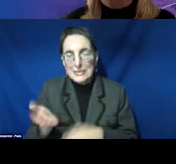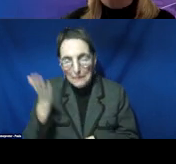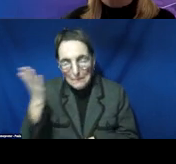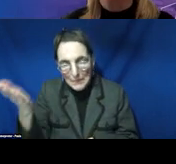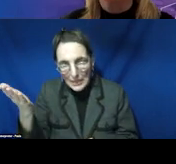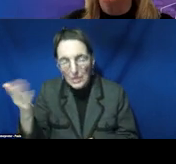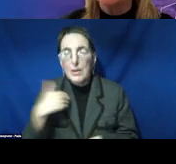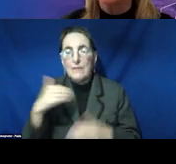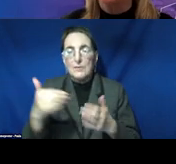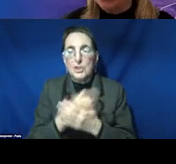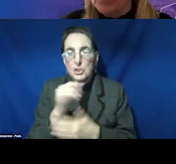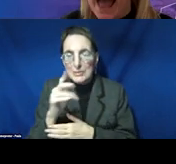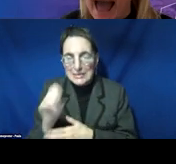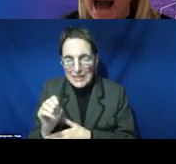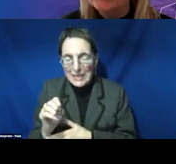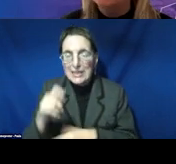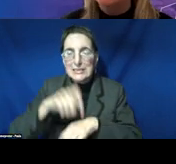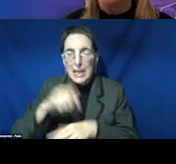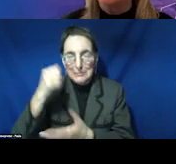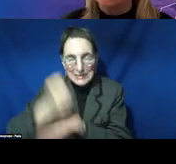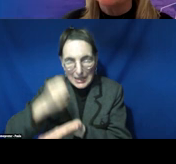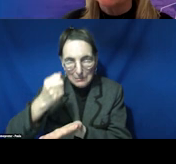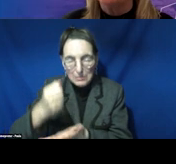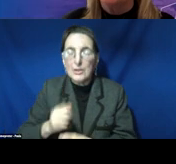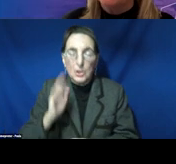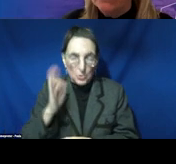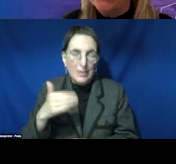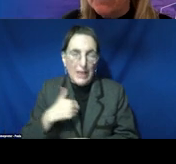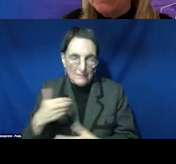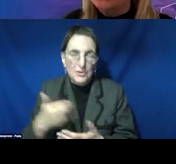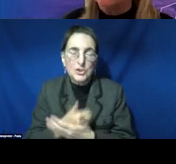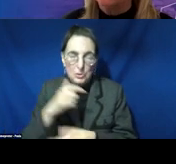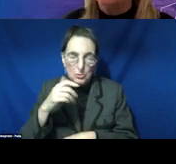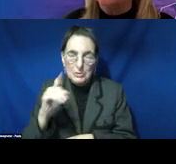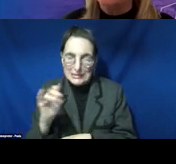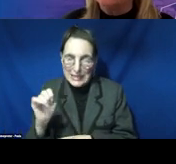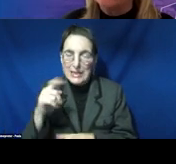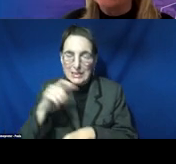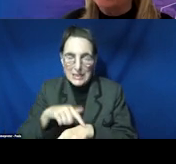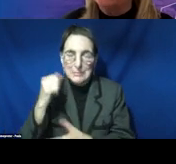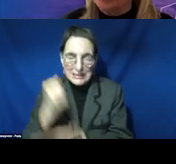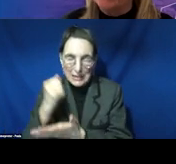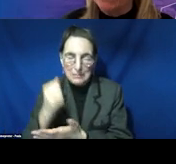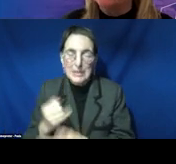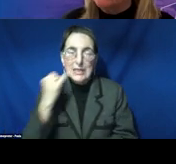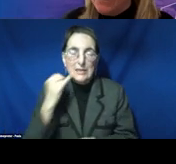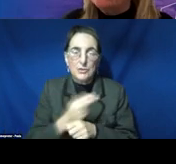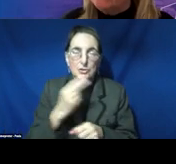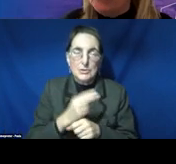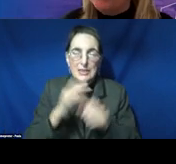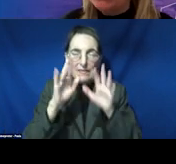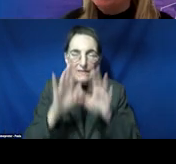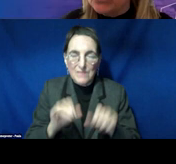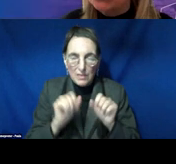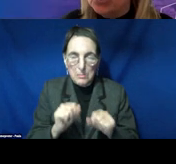new date and time stamp, or you'll have a new date and time stamp if the initially you're using the fillable format. And